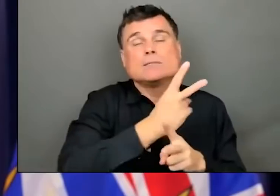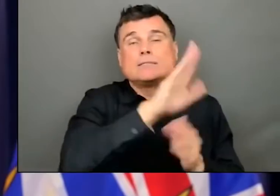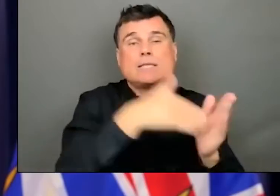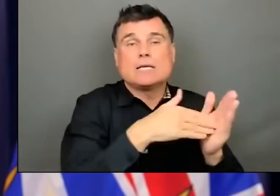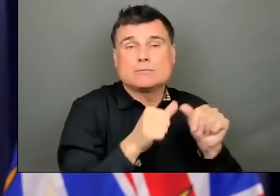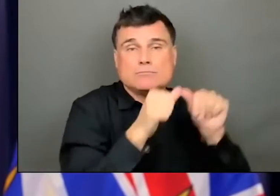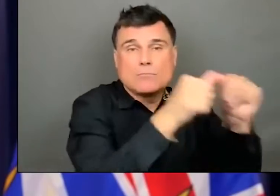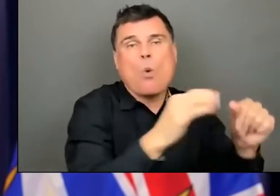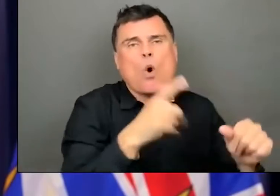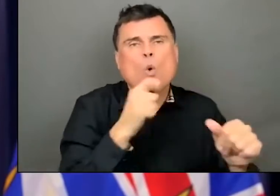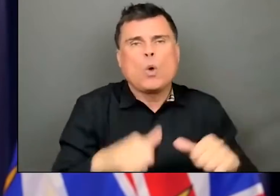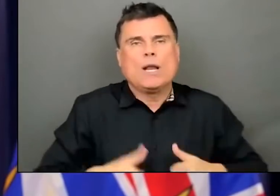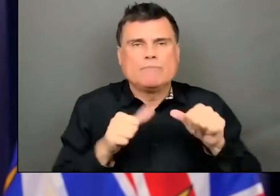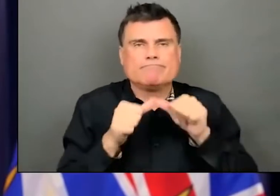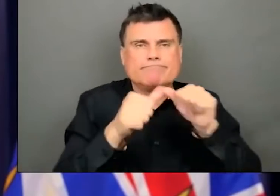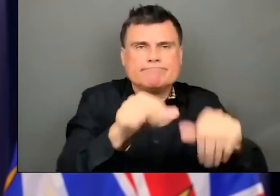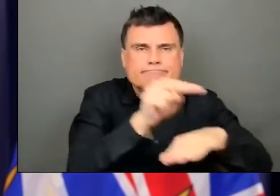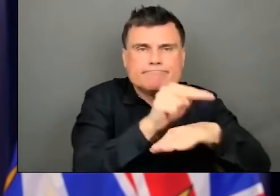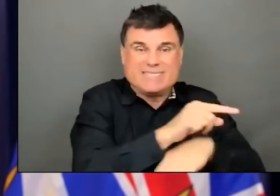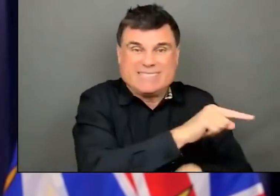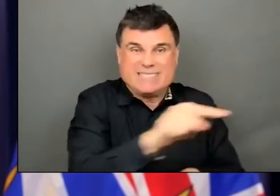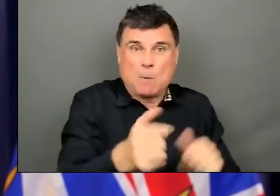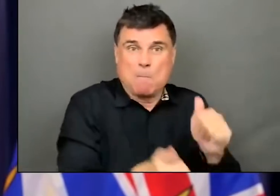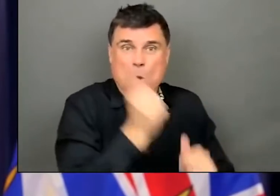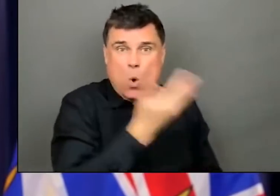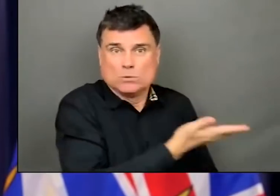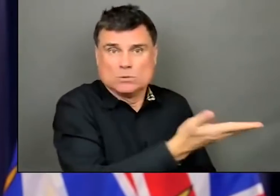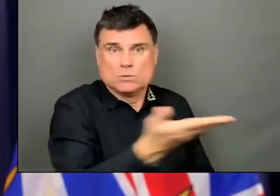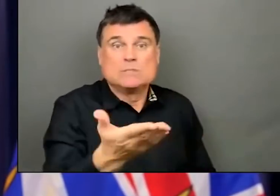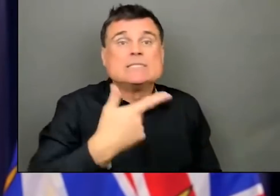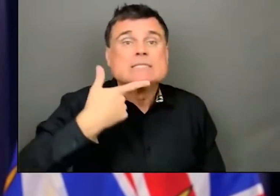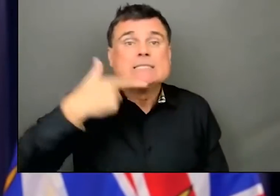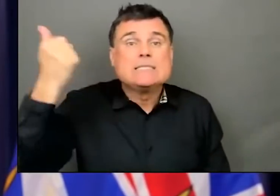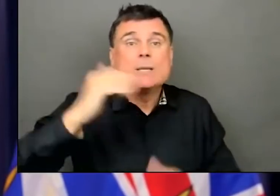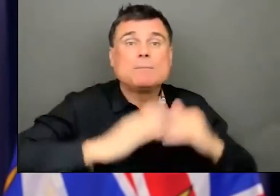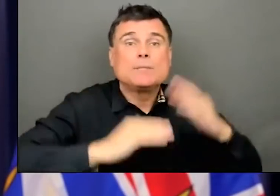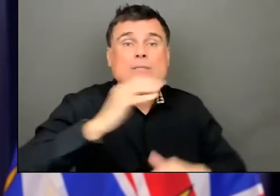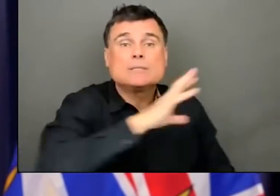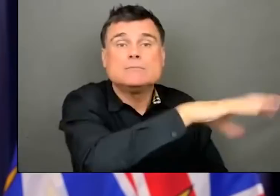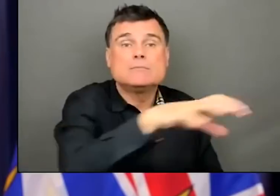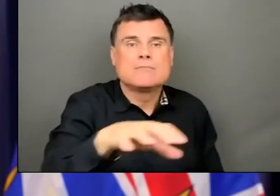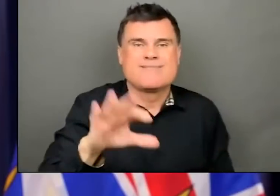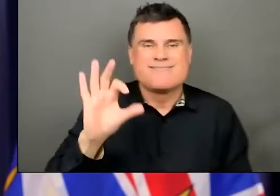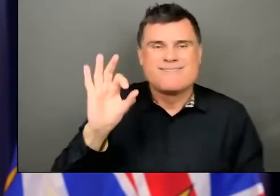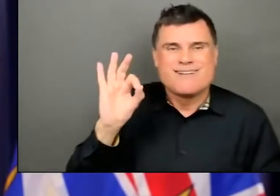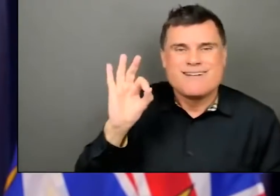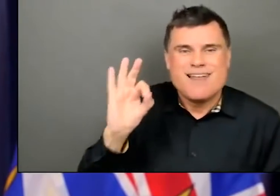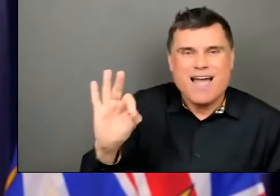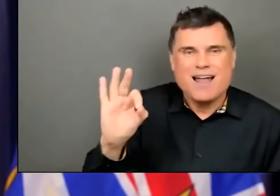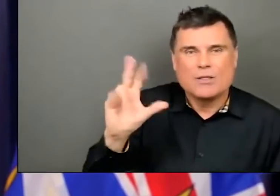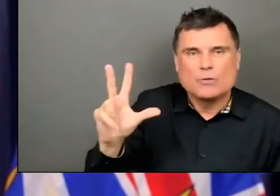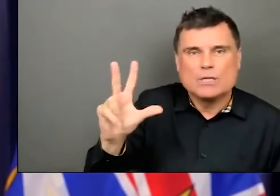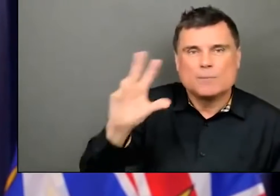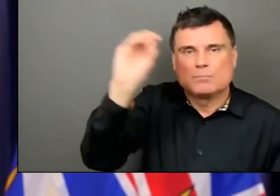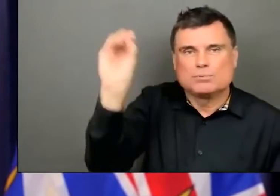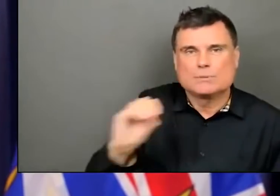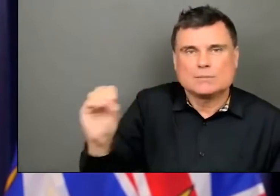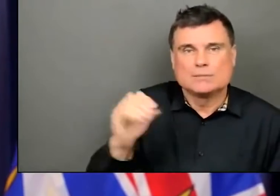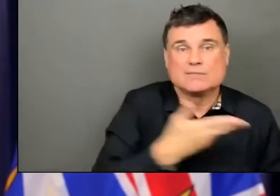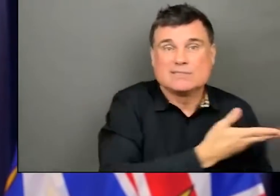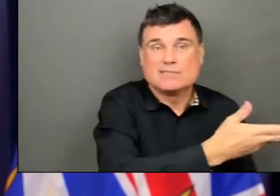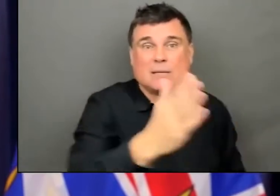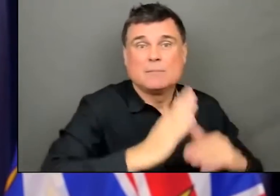seniors assisted living facilities in the province, 93% of facilities have received their booster doses to date for residents.